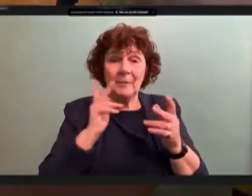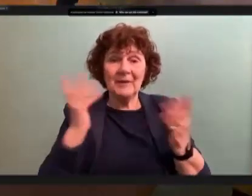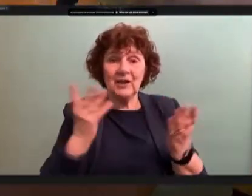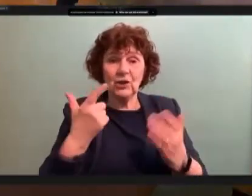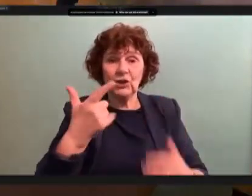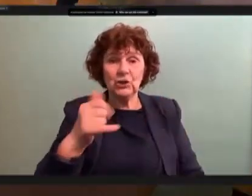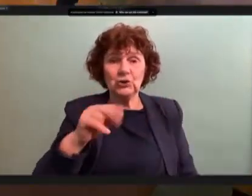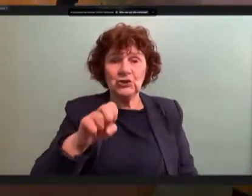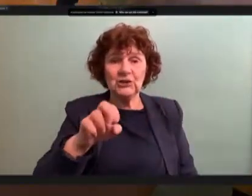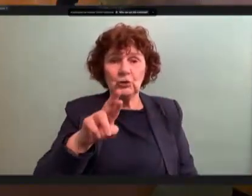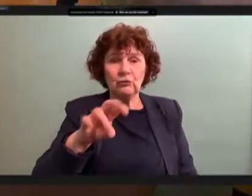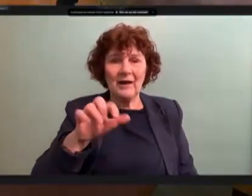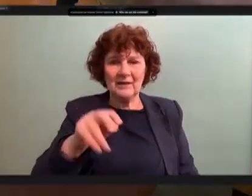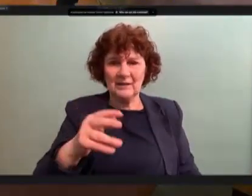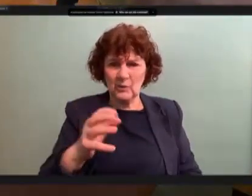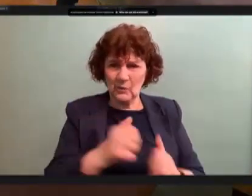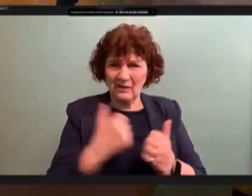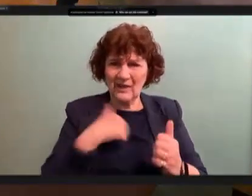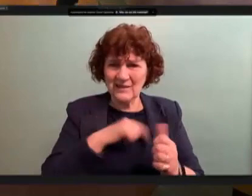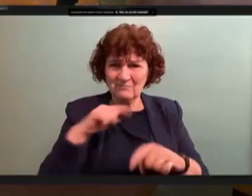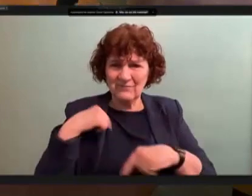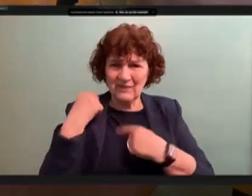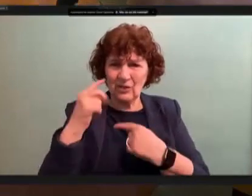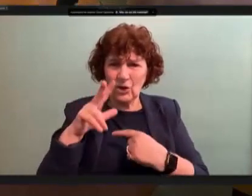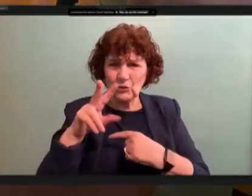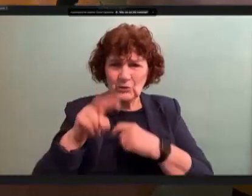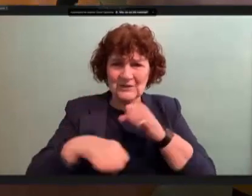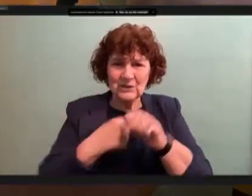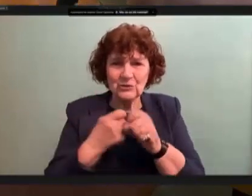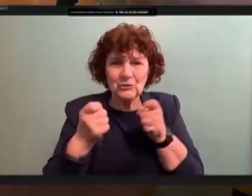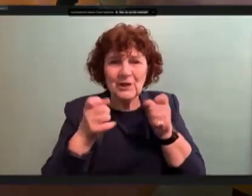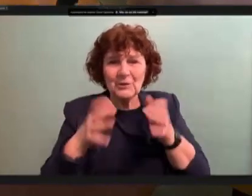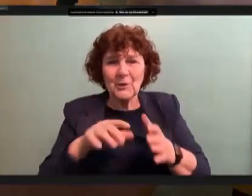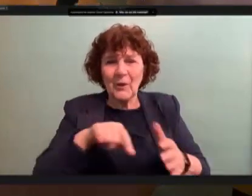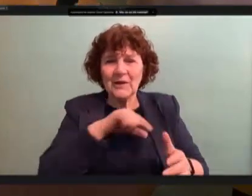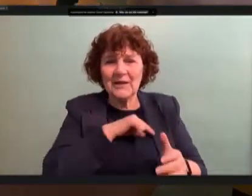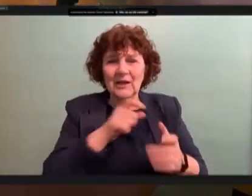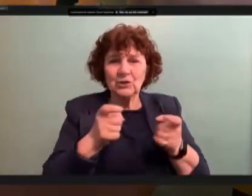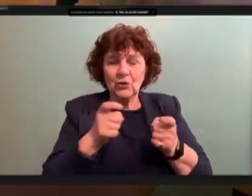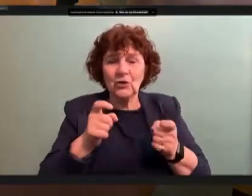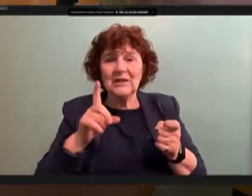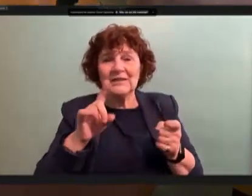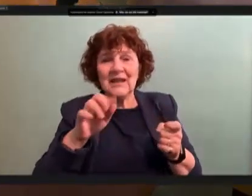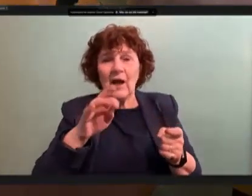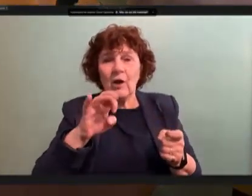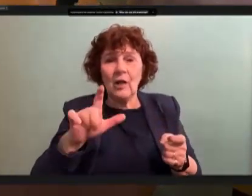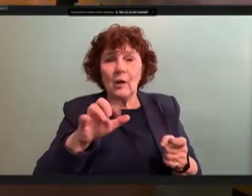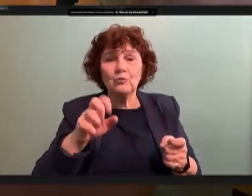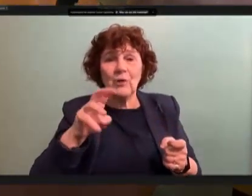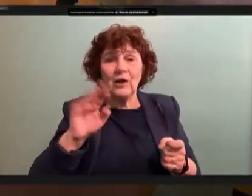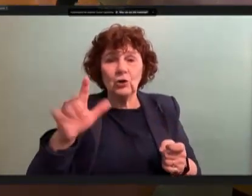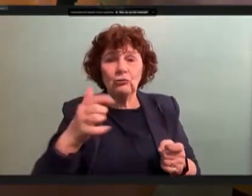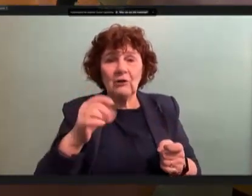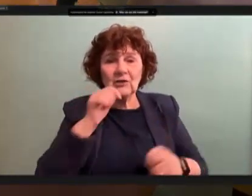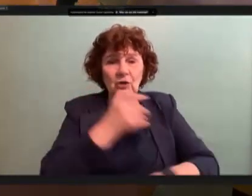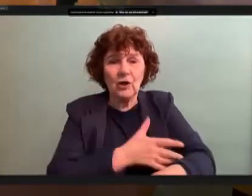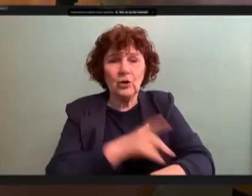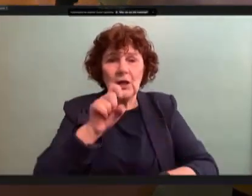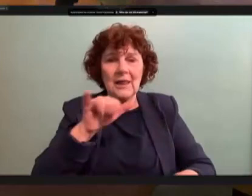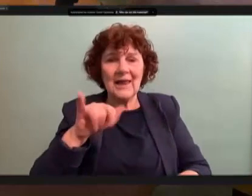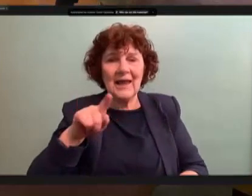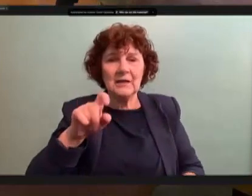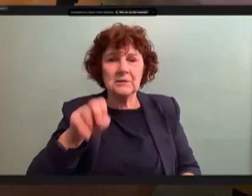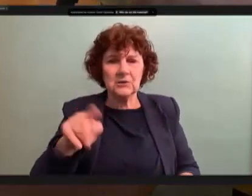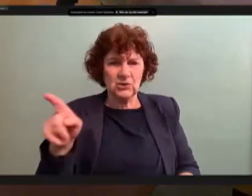us like 32 years, Gene, okay? Director of Quality Control. Dara Brown and her granddaughter Layton is, I think she got 35 years